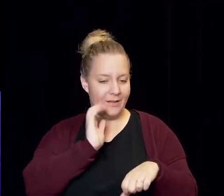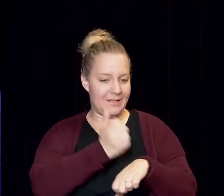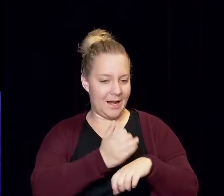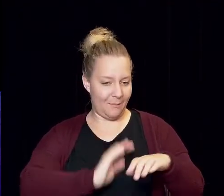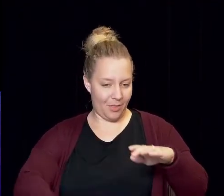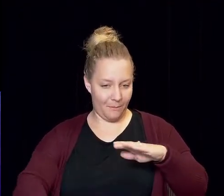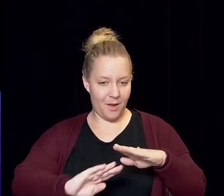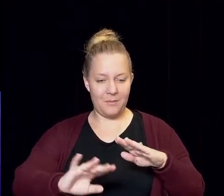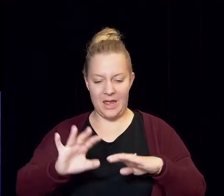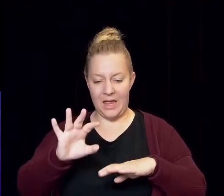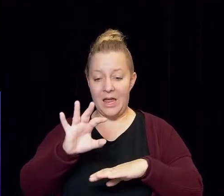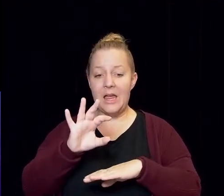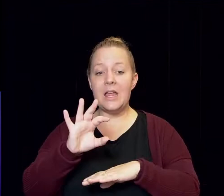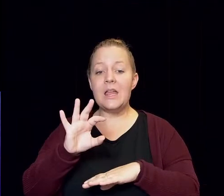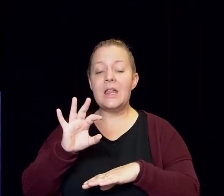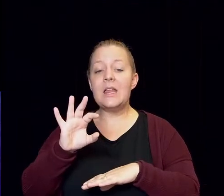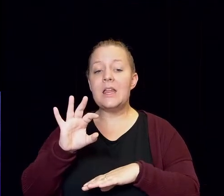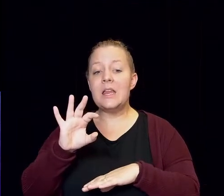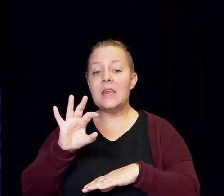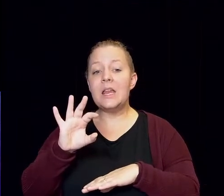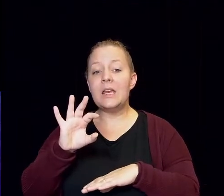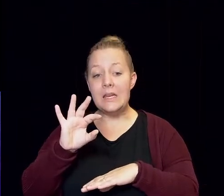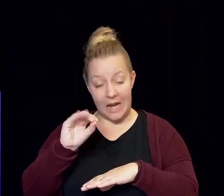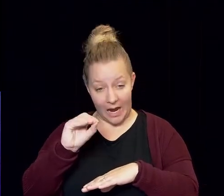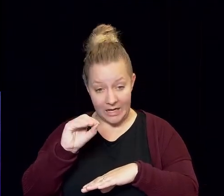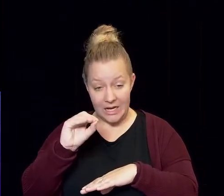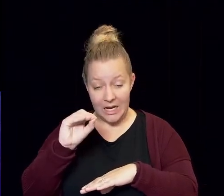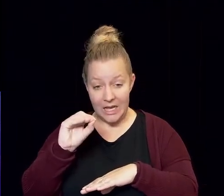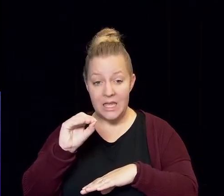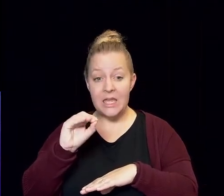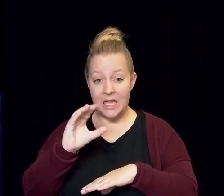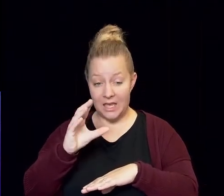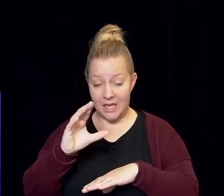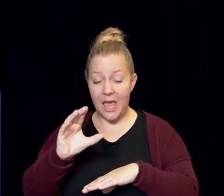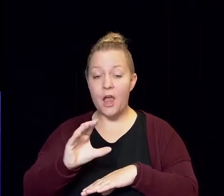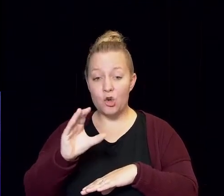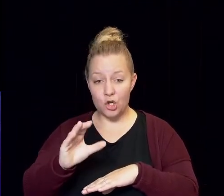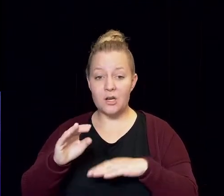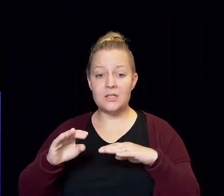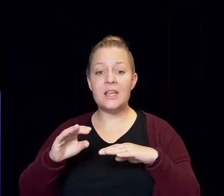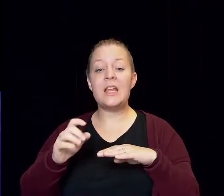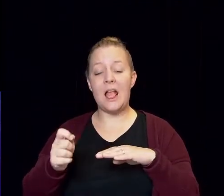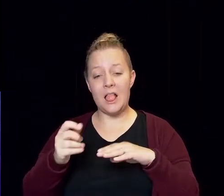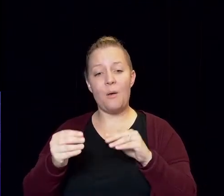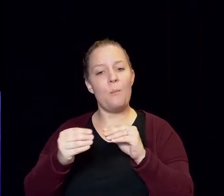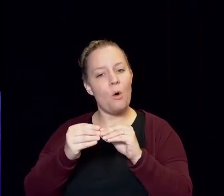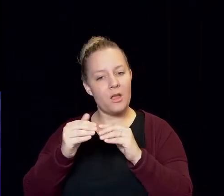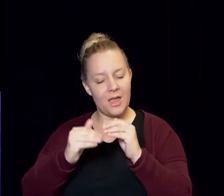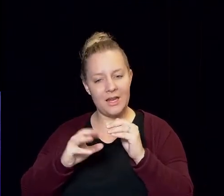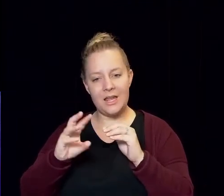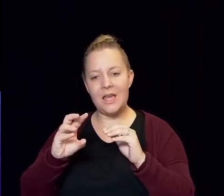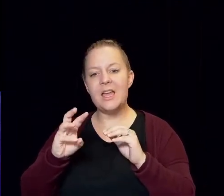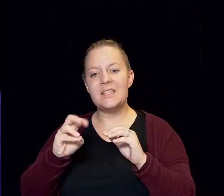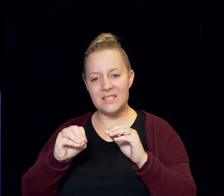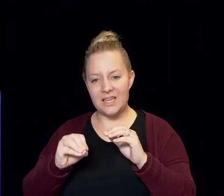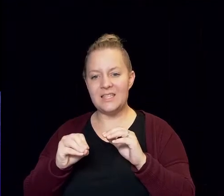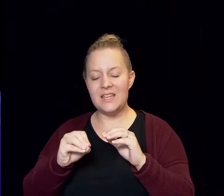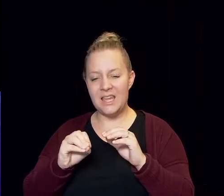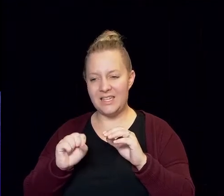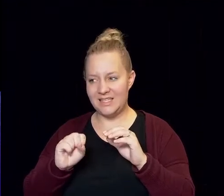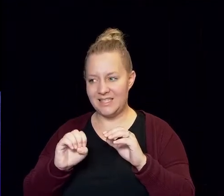90 characters and a little more than 60 seconds. So I know 90 characters is pretty important, and so that's going to go up in our